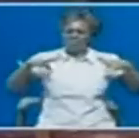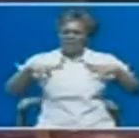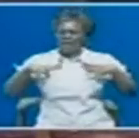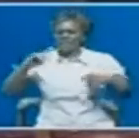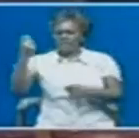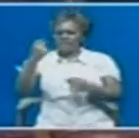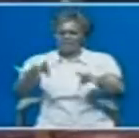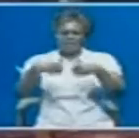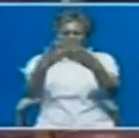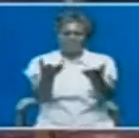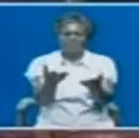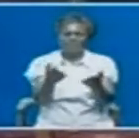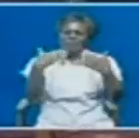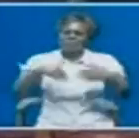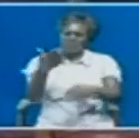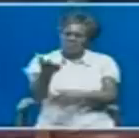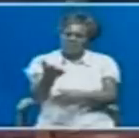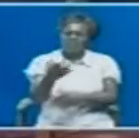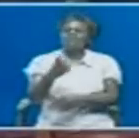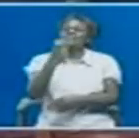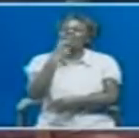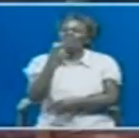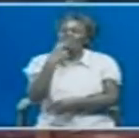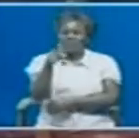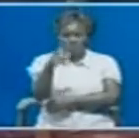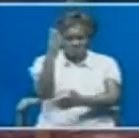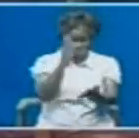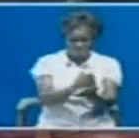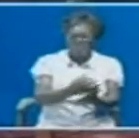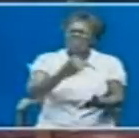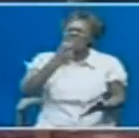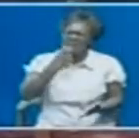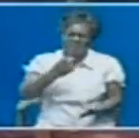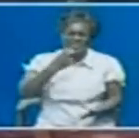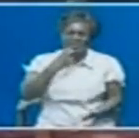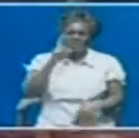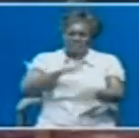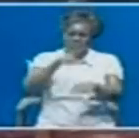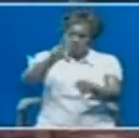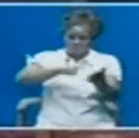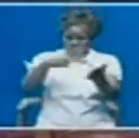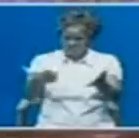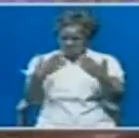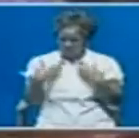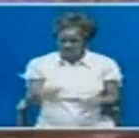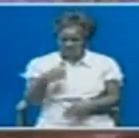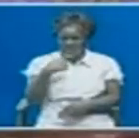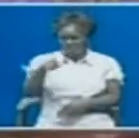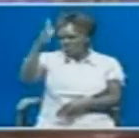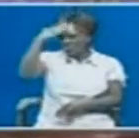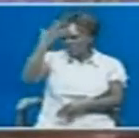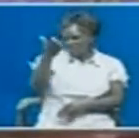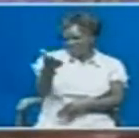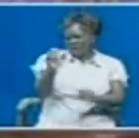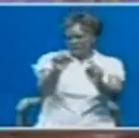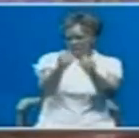And let's face it, Maurice, there are people out there who laugh at you. Mm, who laugh at you when you're down. Yes. And the same thing, you know, what the incident